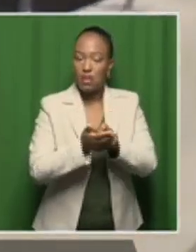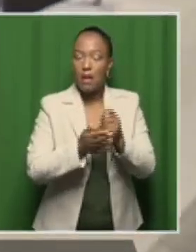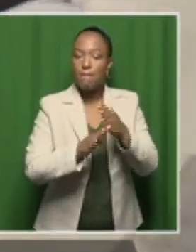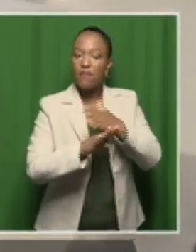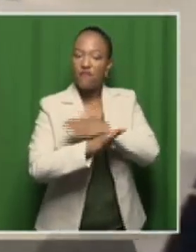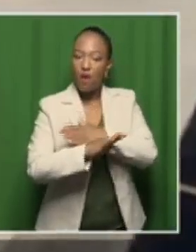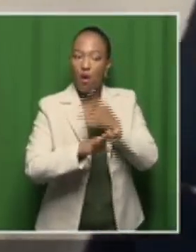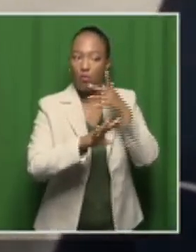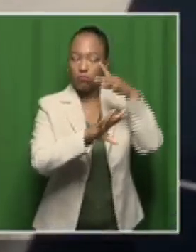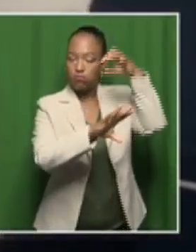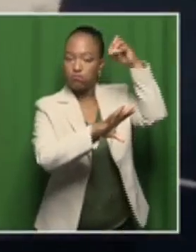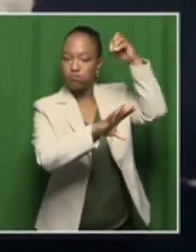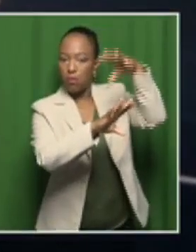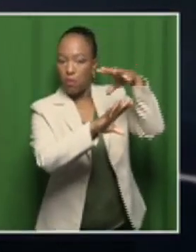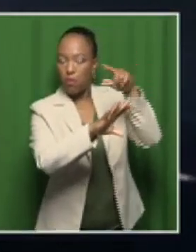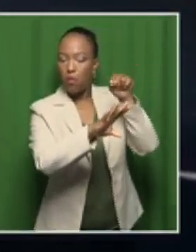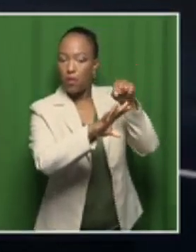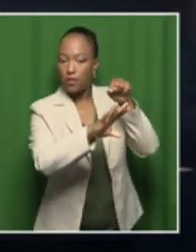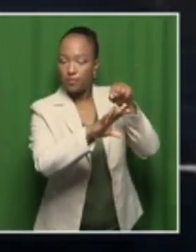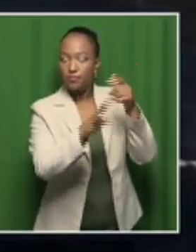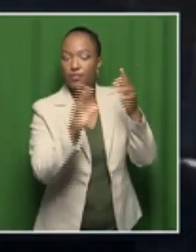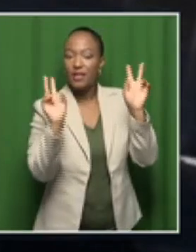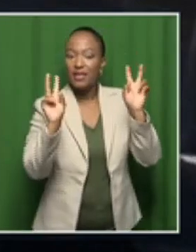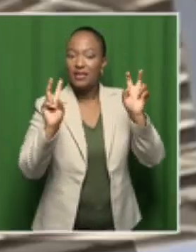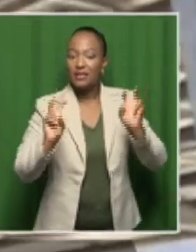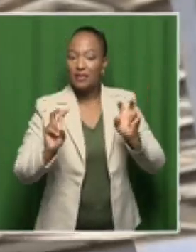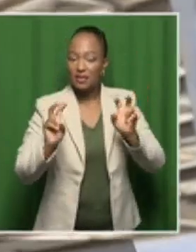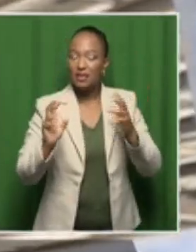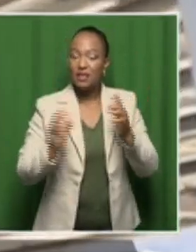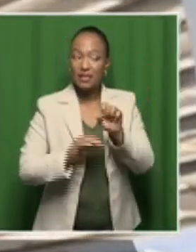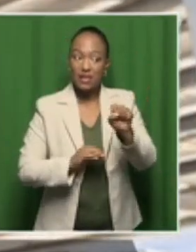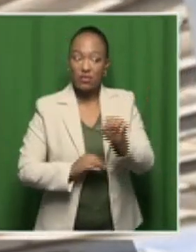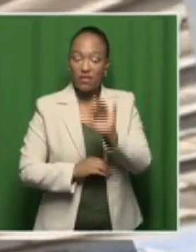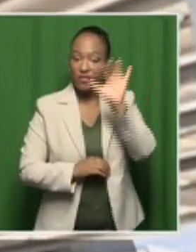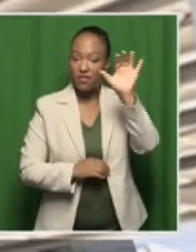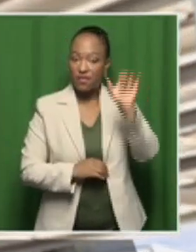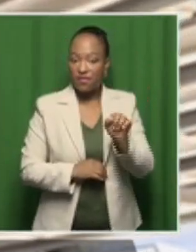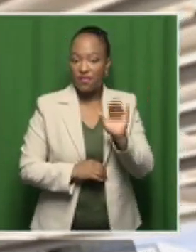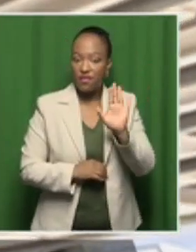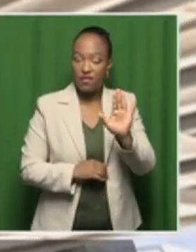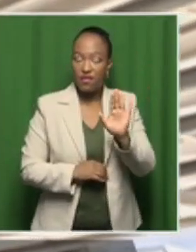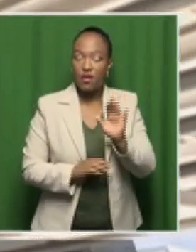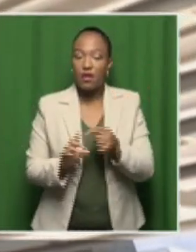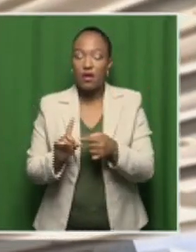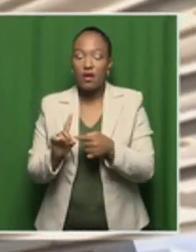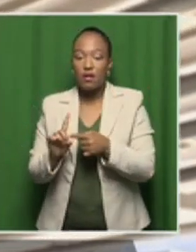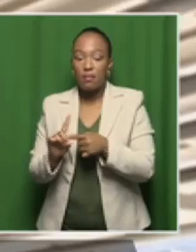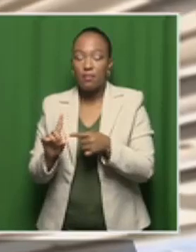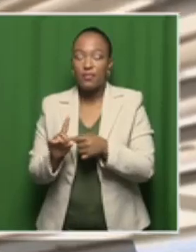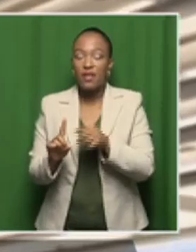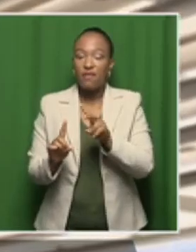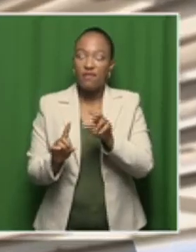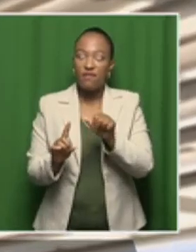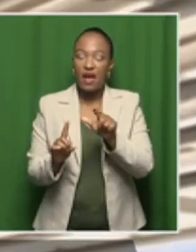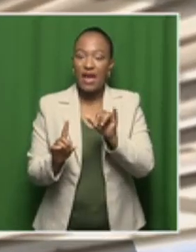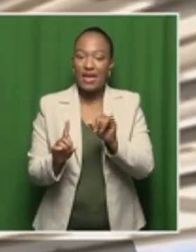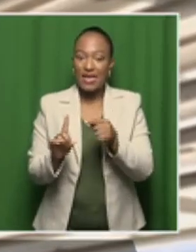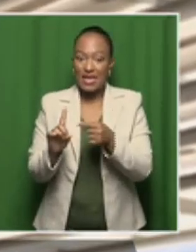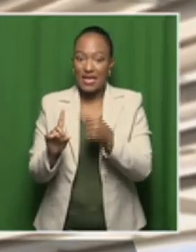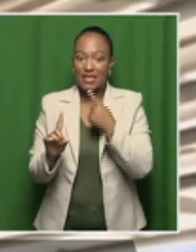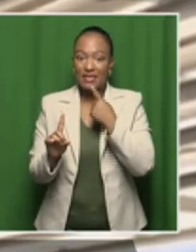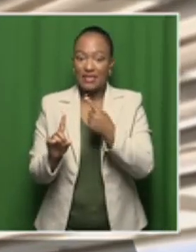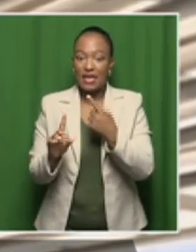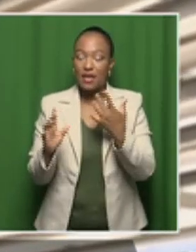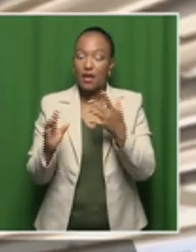The Association of Municipal Electricity Utilities of South Africa's Vali Parayachi says a list of engineering professionals should